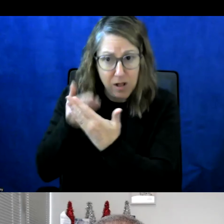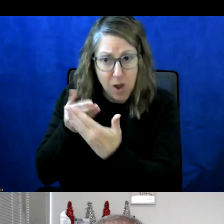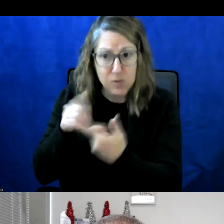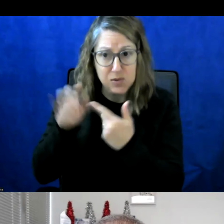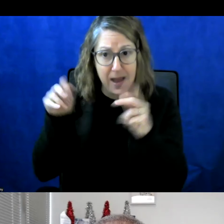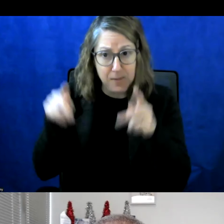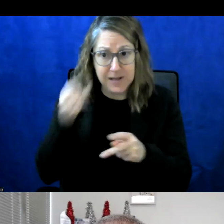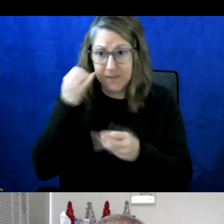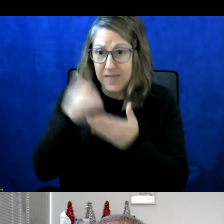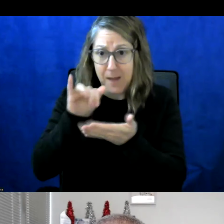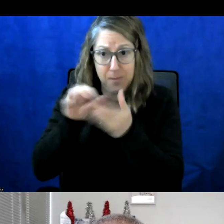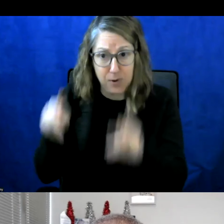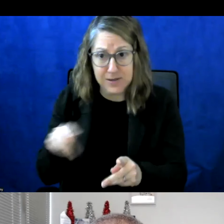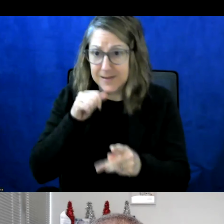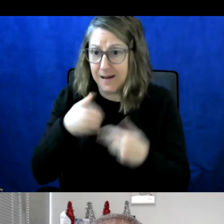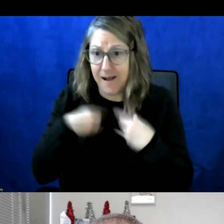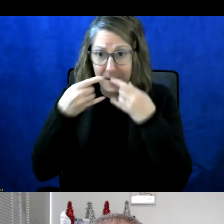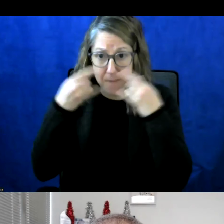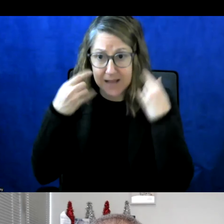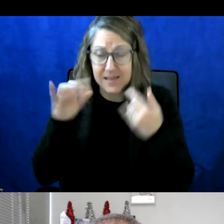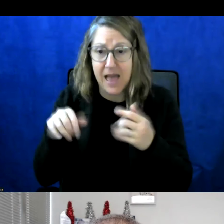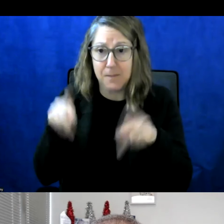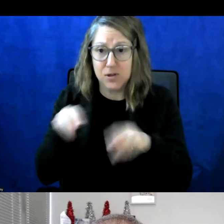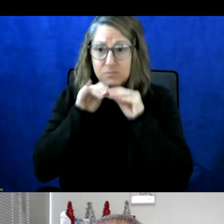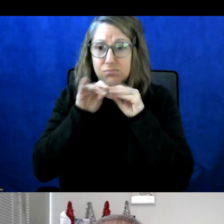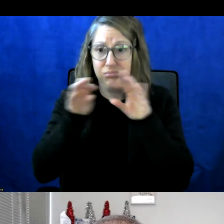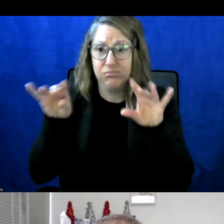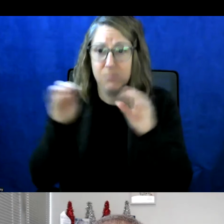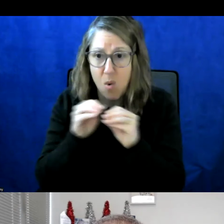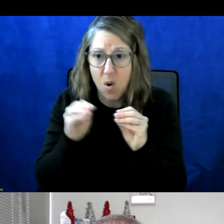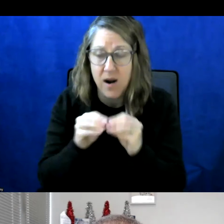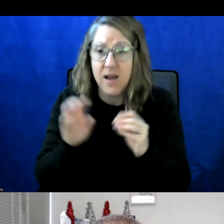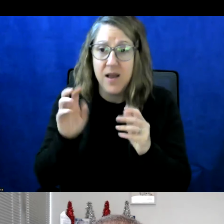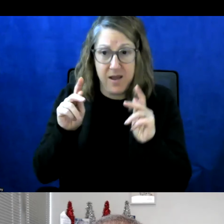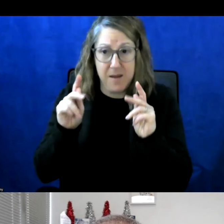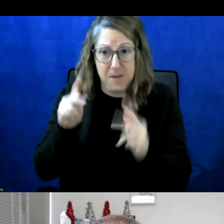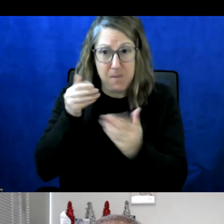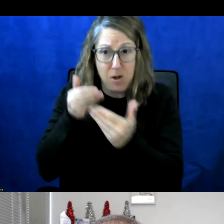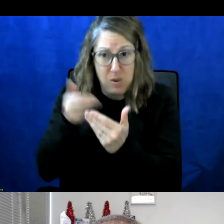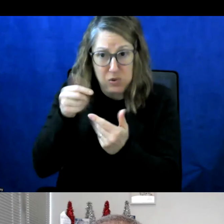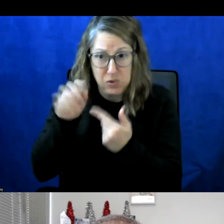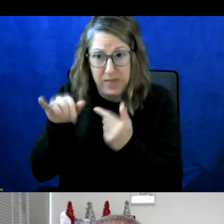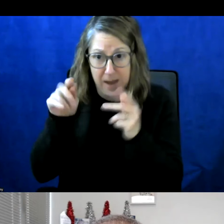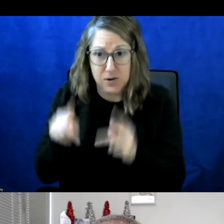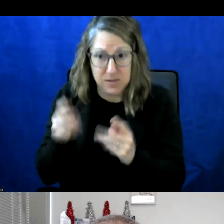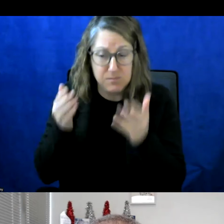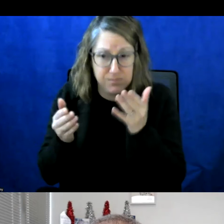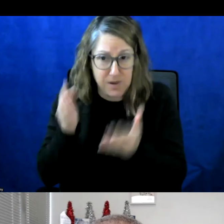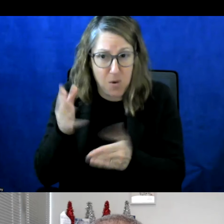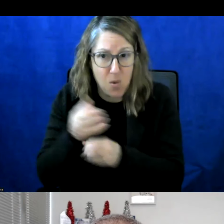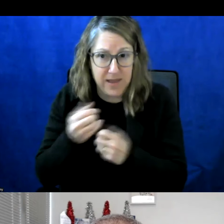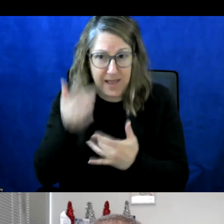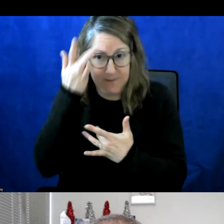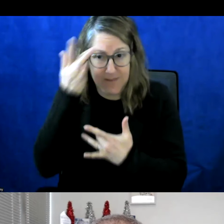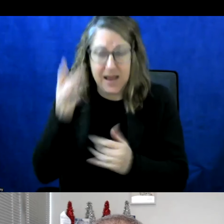person's not wearing a mask, that person is putting out more aerosols. People closer to that person are more likely to get infected. People farther